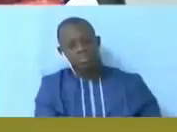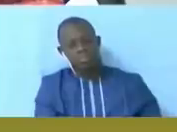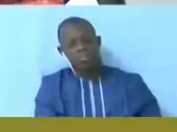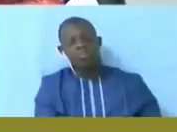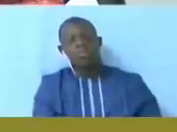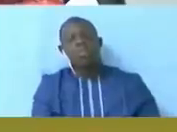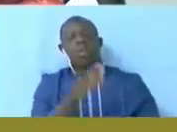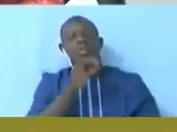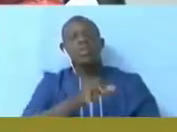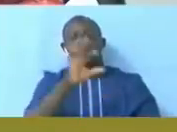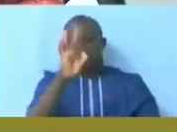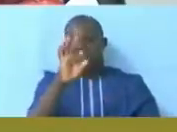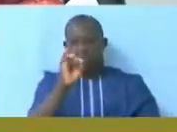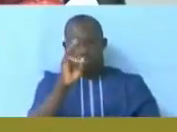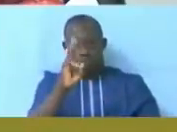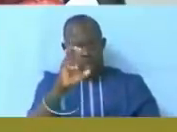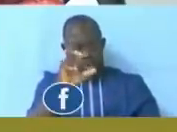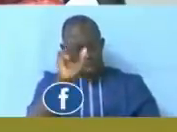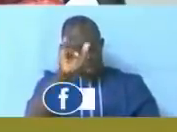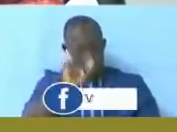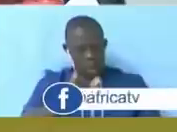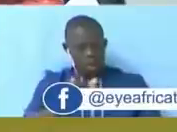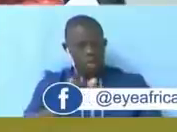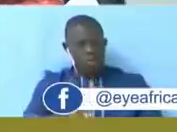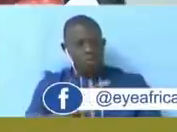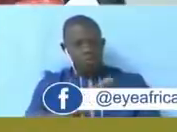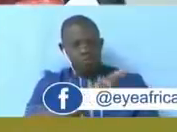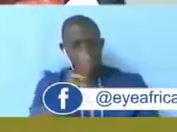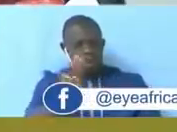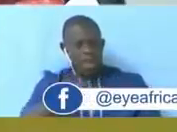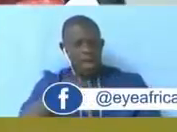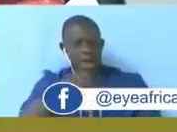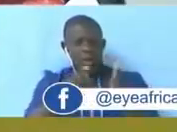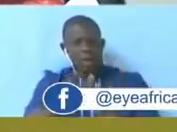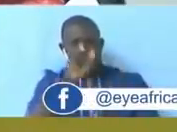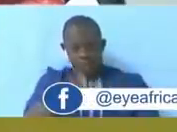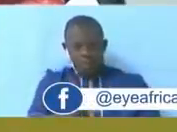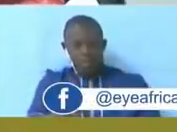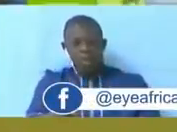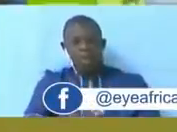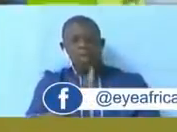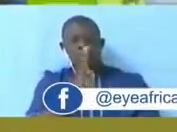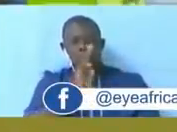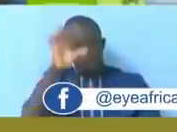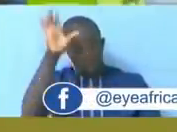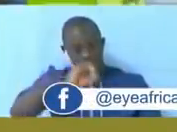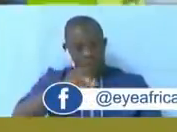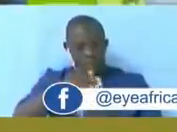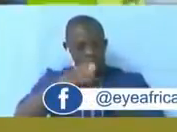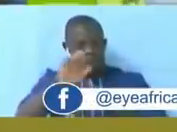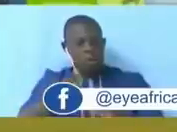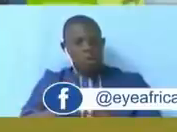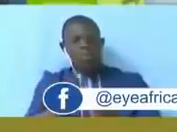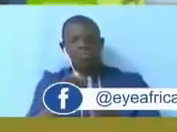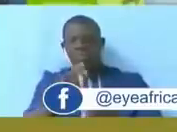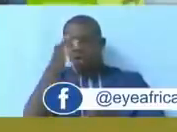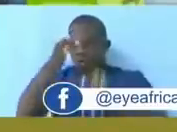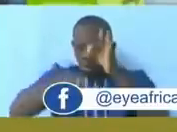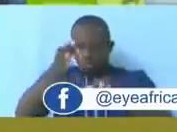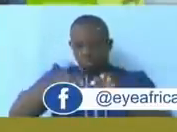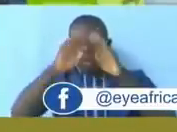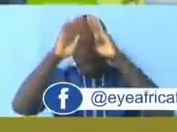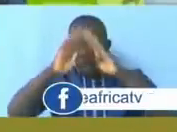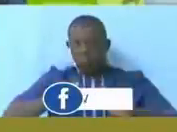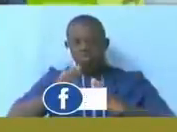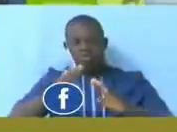Mr. Toure, you're not only a warrior in the courtroom, but at the battlefield. I mean, I know as a matter of history that war